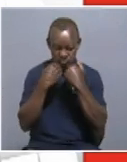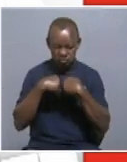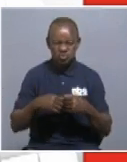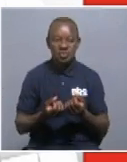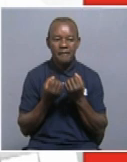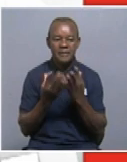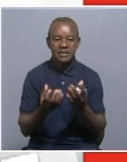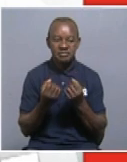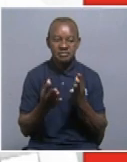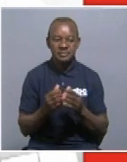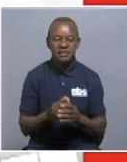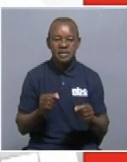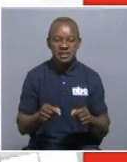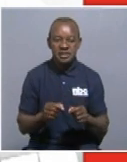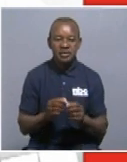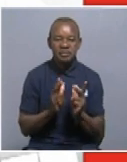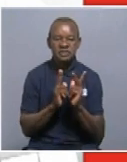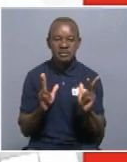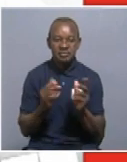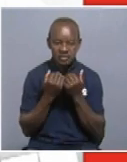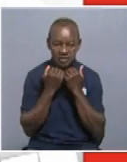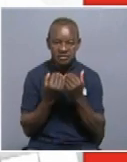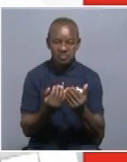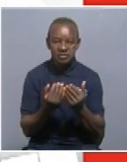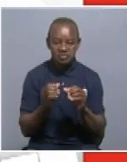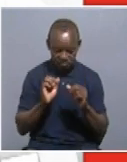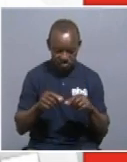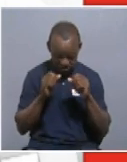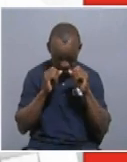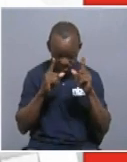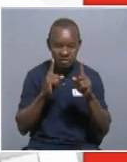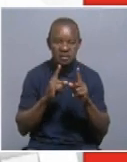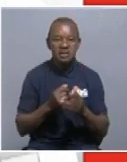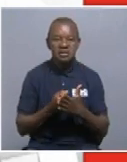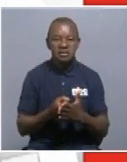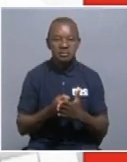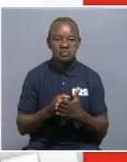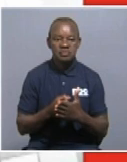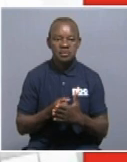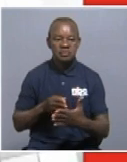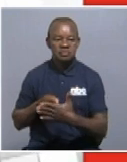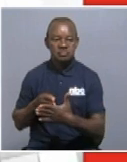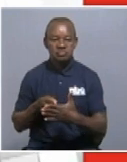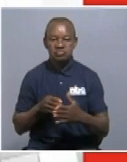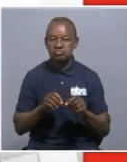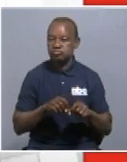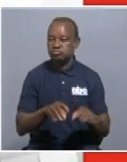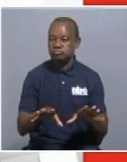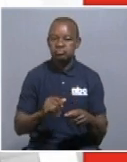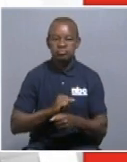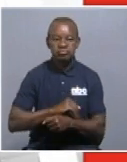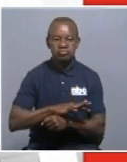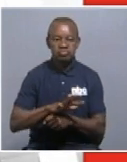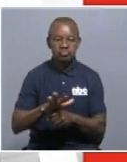be observed at all times. And I think for departures, we also have the issue of entries. All teachers as well as